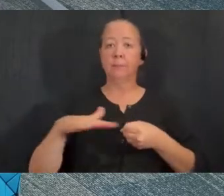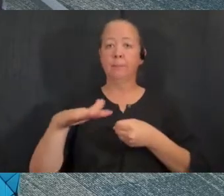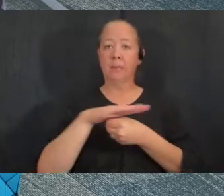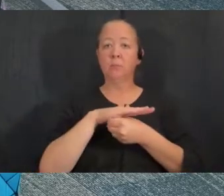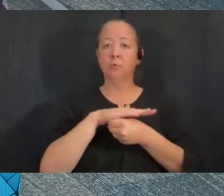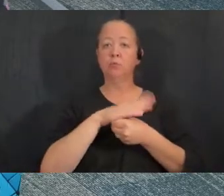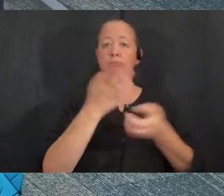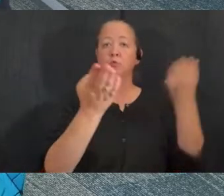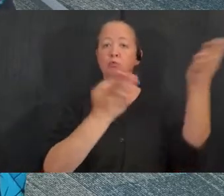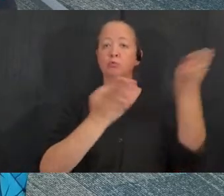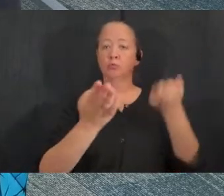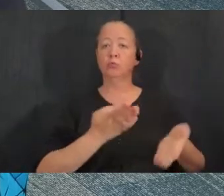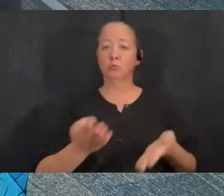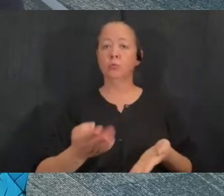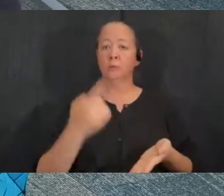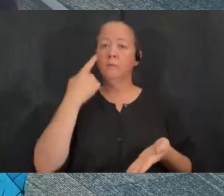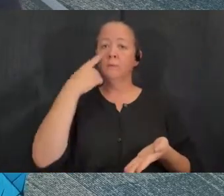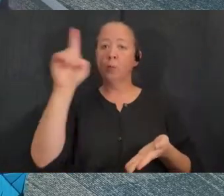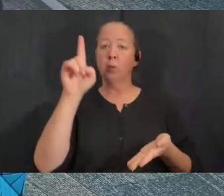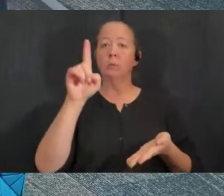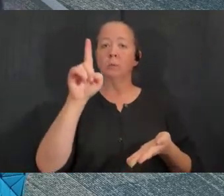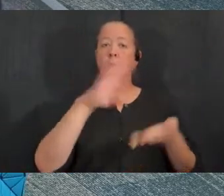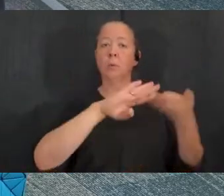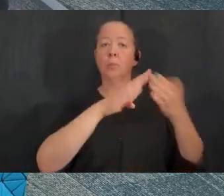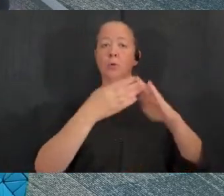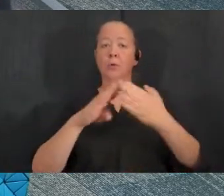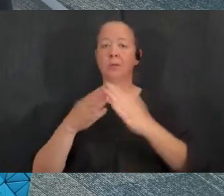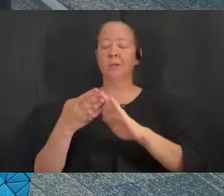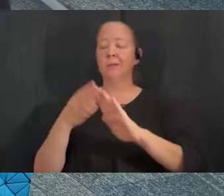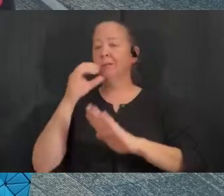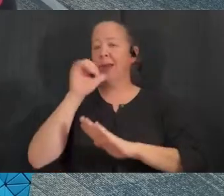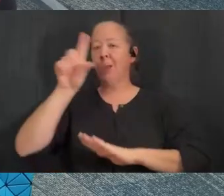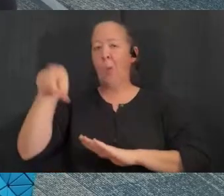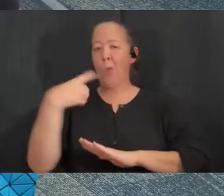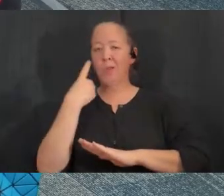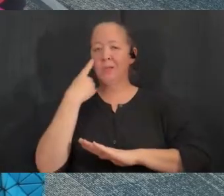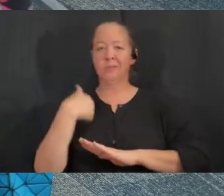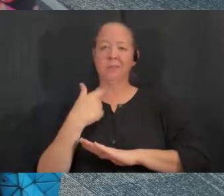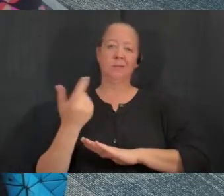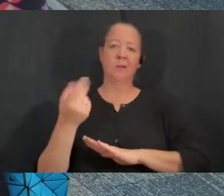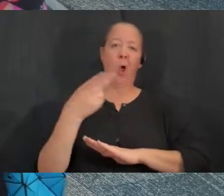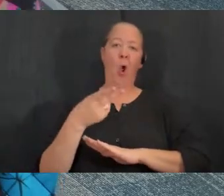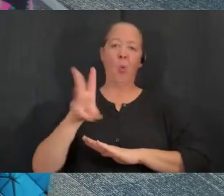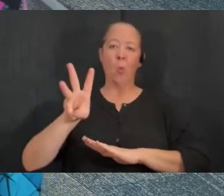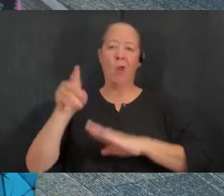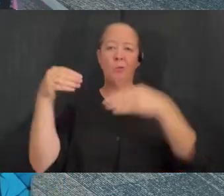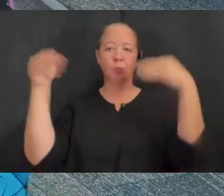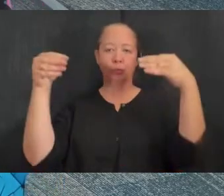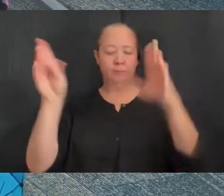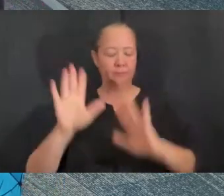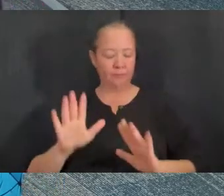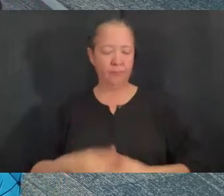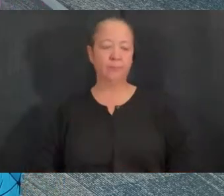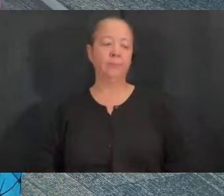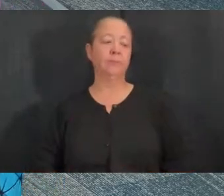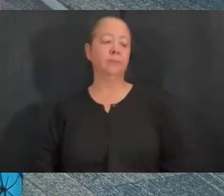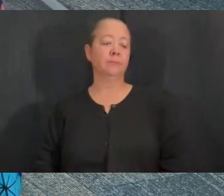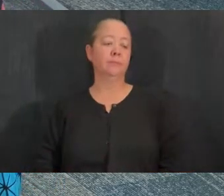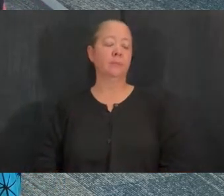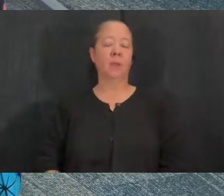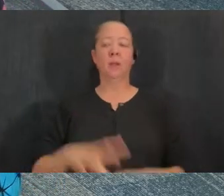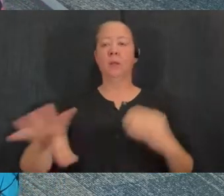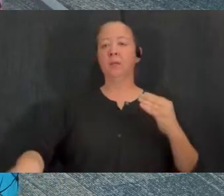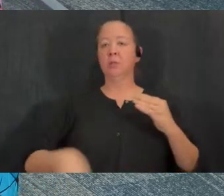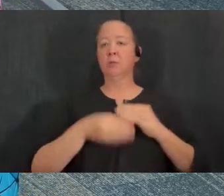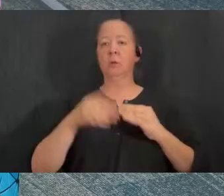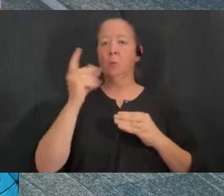community in beyond just as a retail hardware store. I guess in addition to that, I just want to